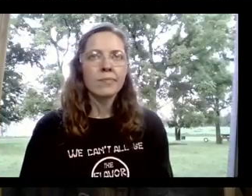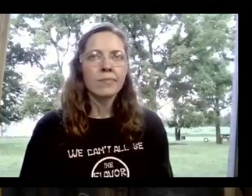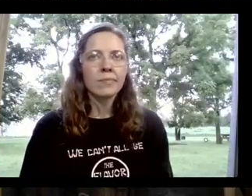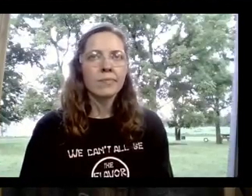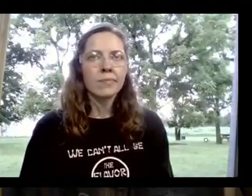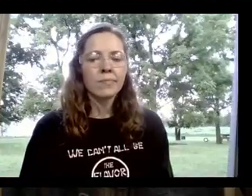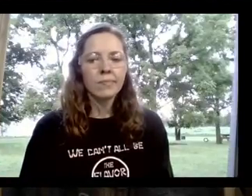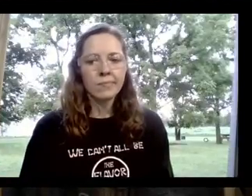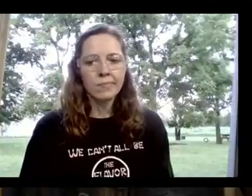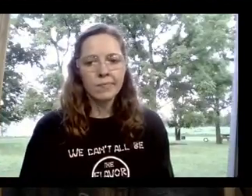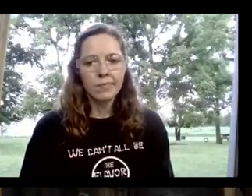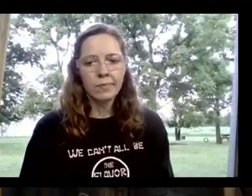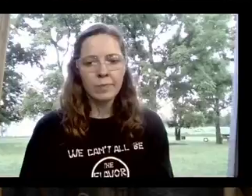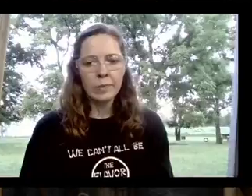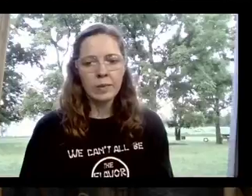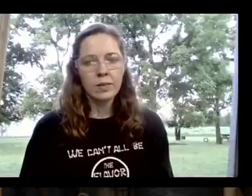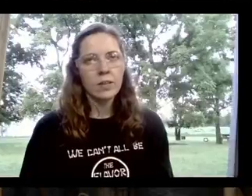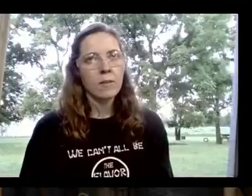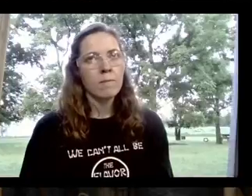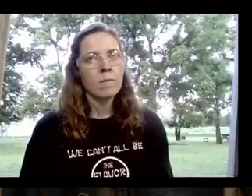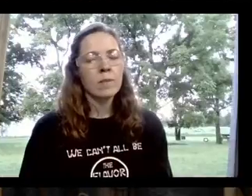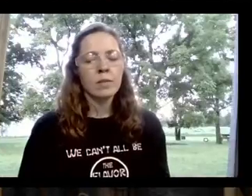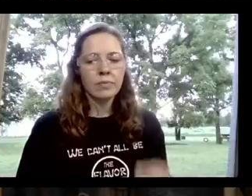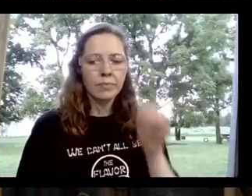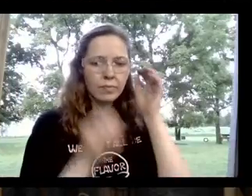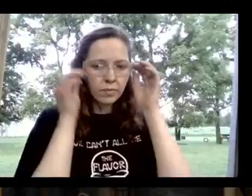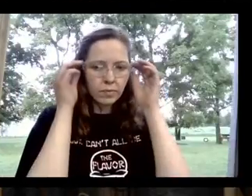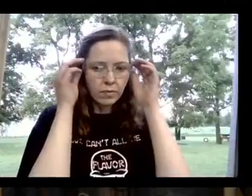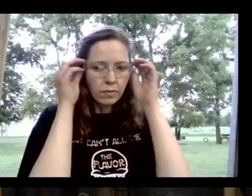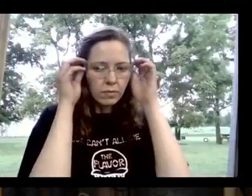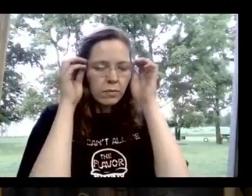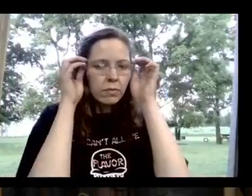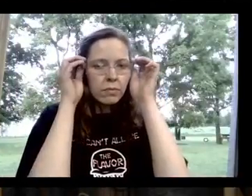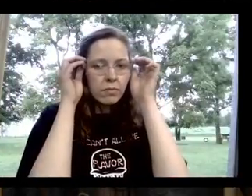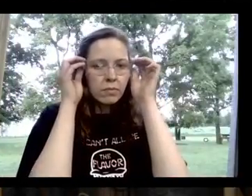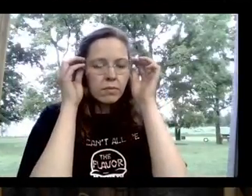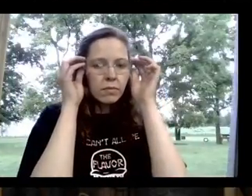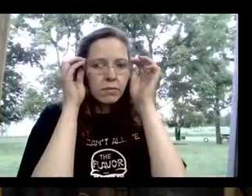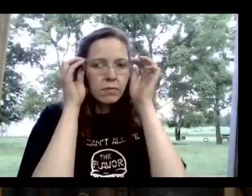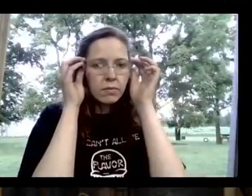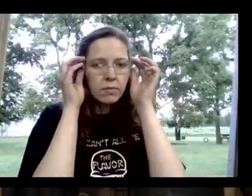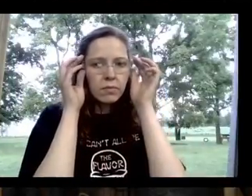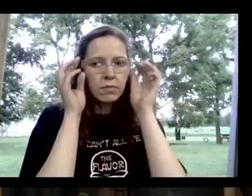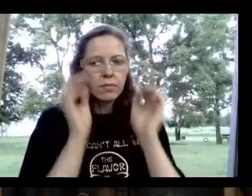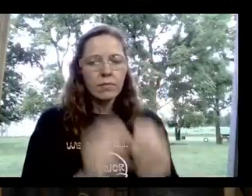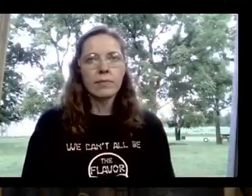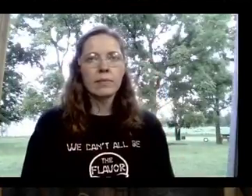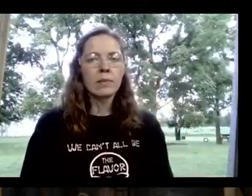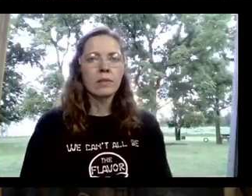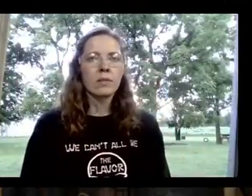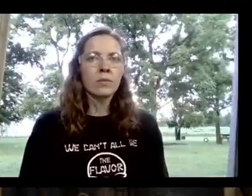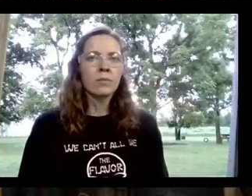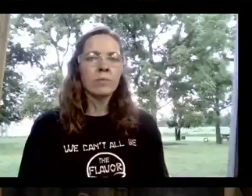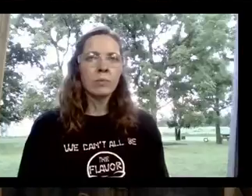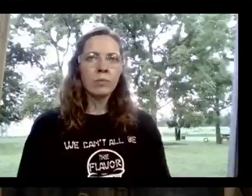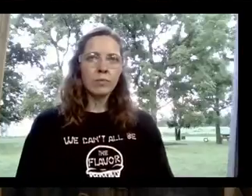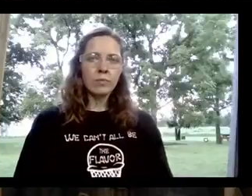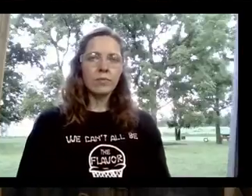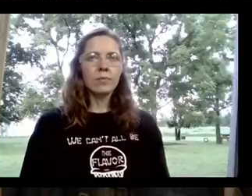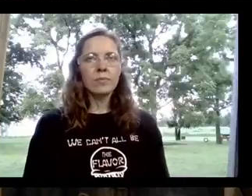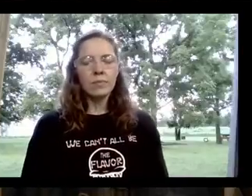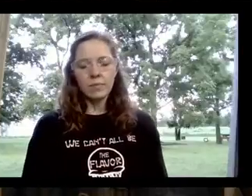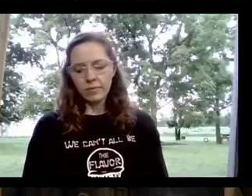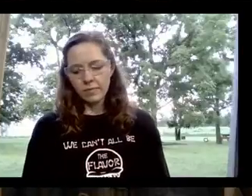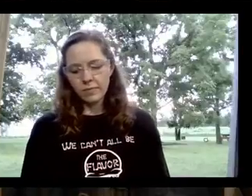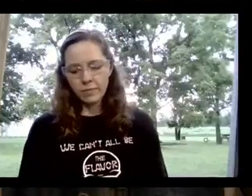I've been told, out of truck or coil springs, car springs, and things like that, is 5160. So I use that for most